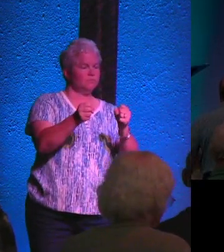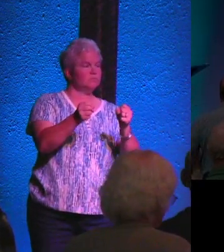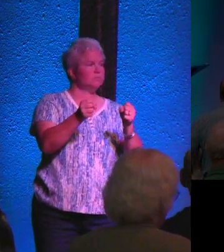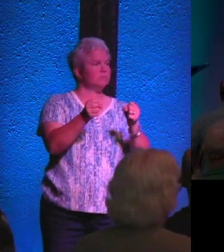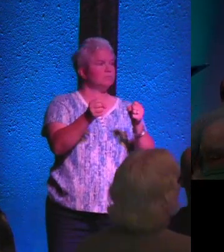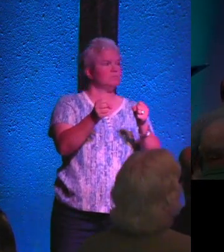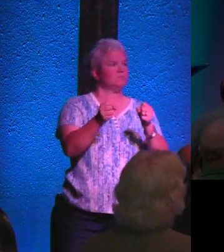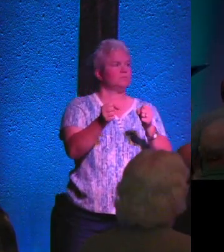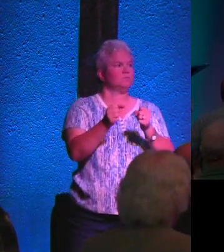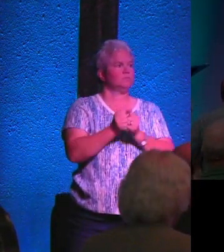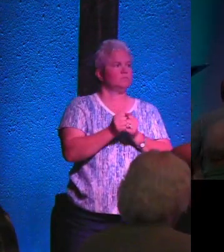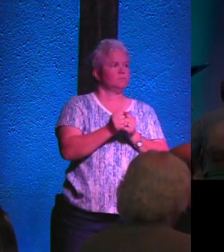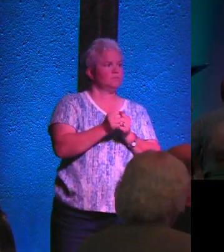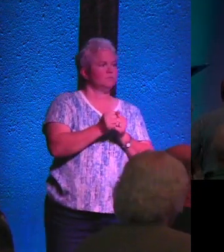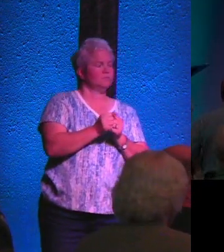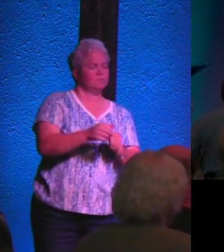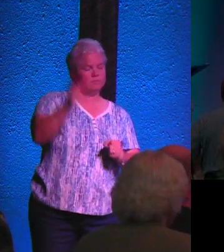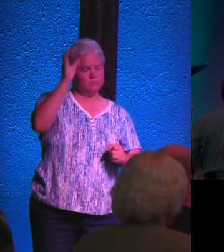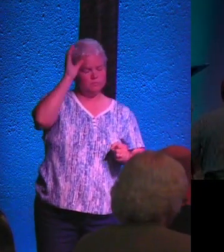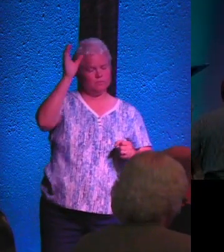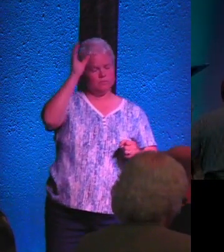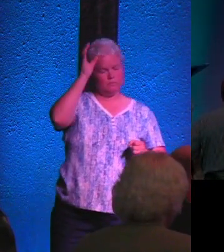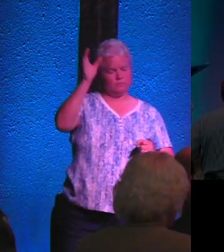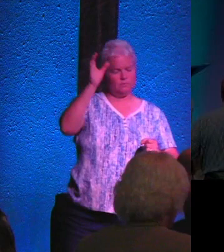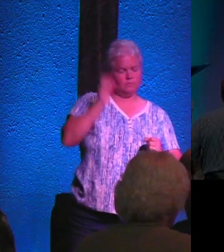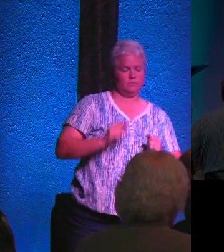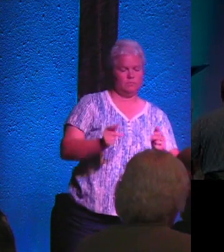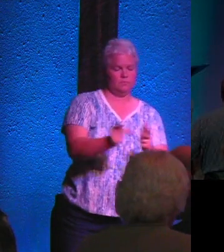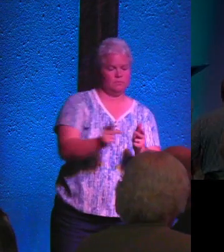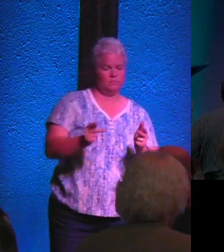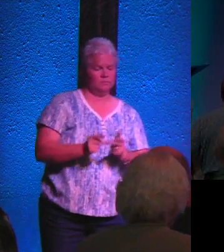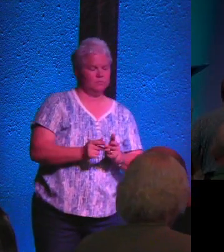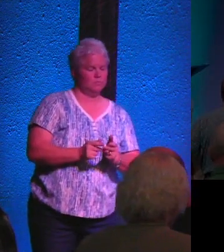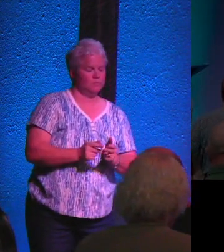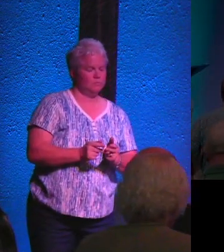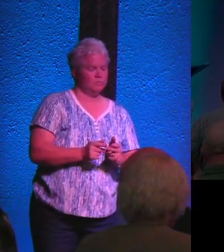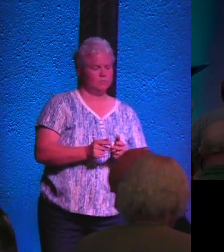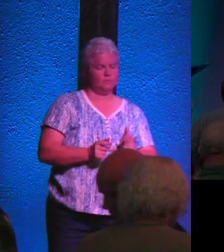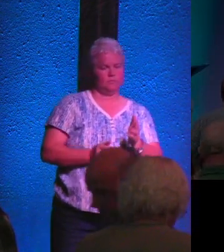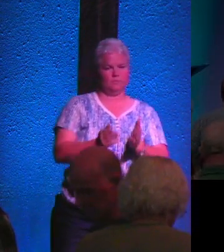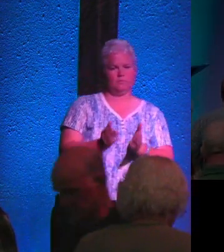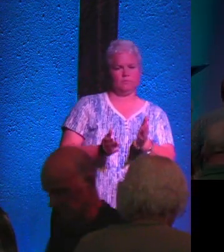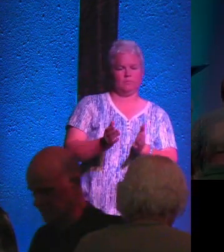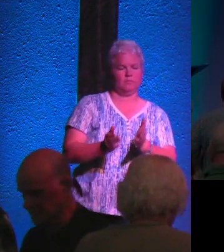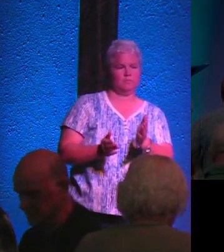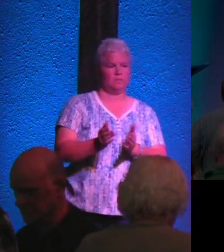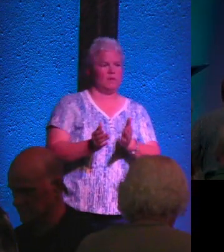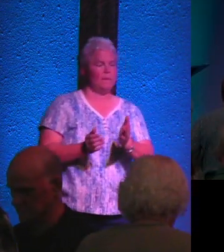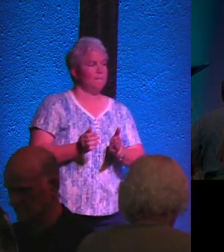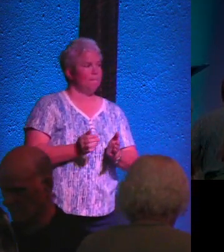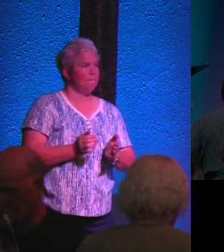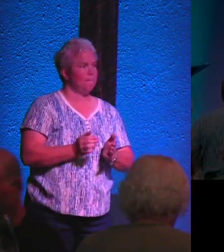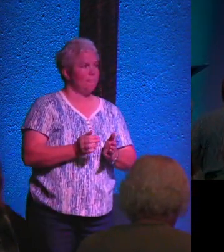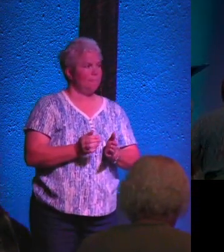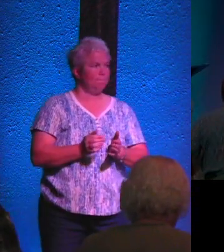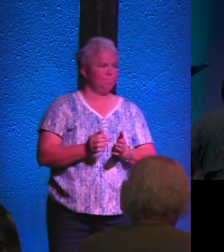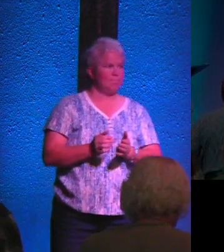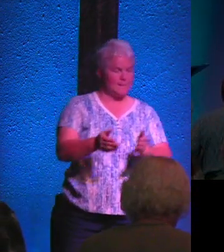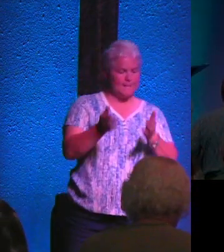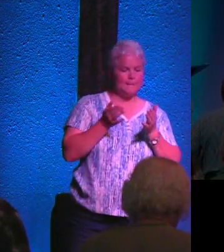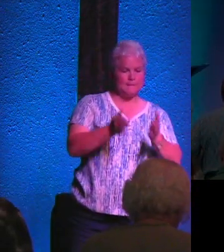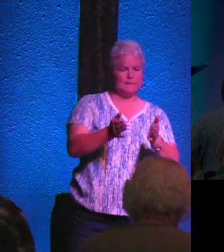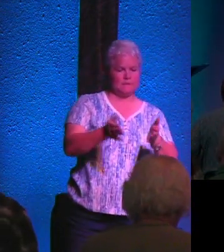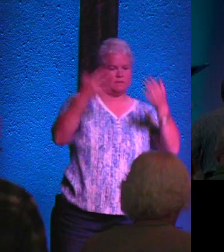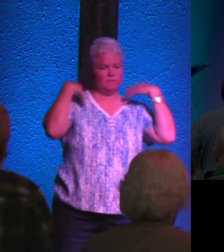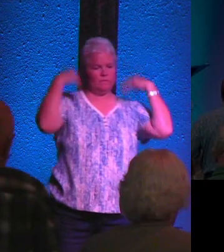streets. So let's do just that. Father, give us opportunities. Give us discernment and wisdom in those opportunities. Give